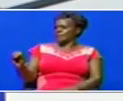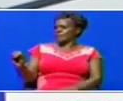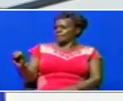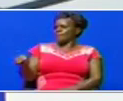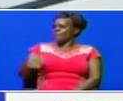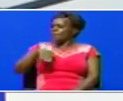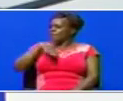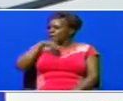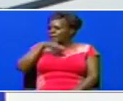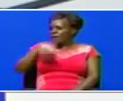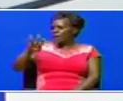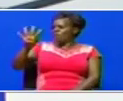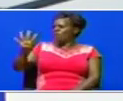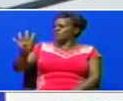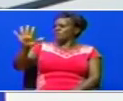Raila Odinga,